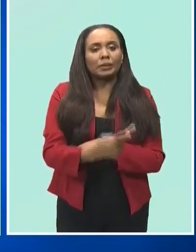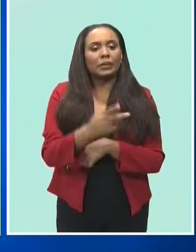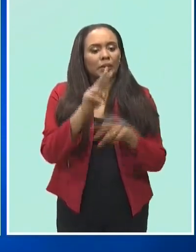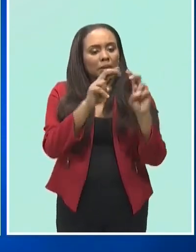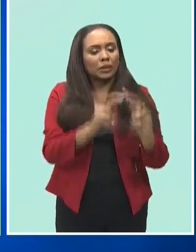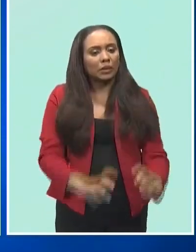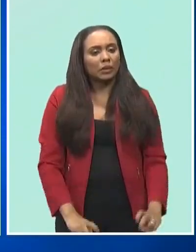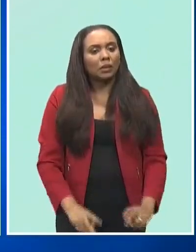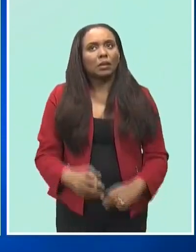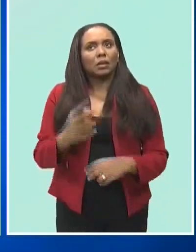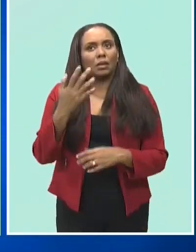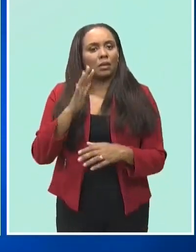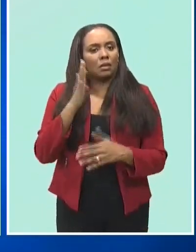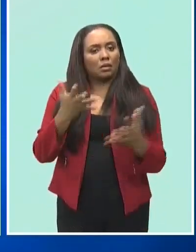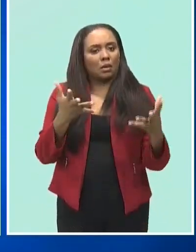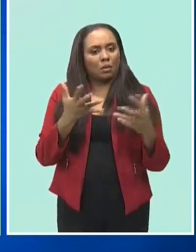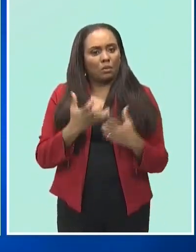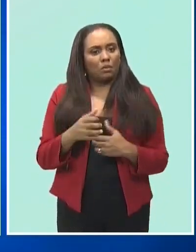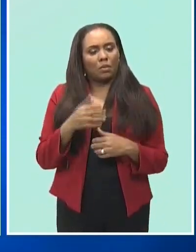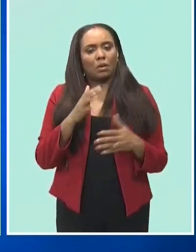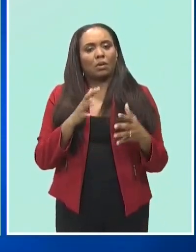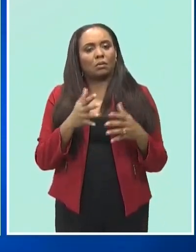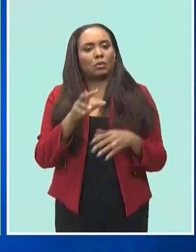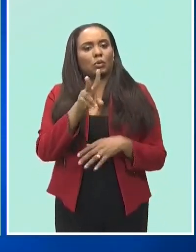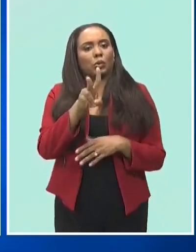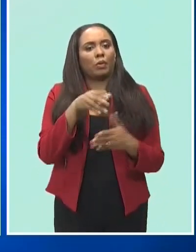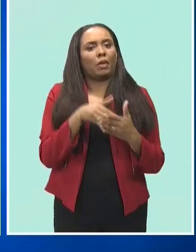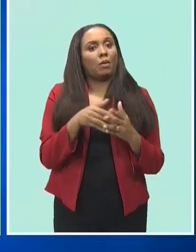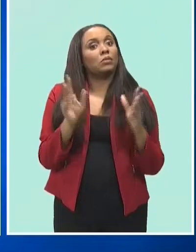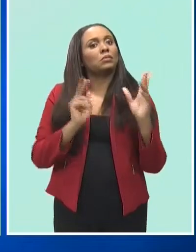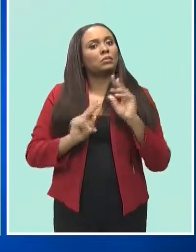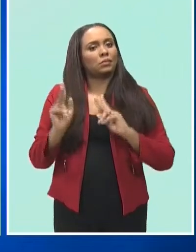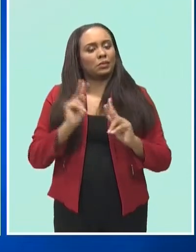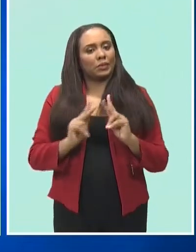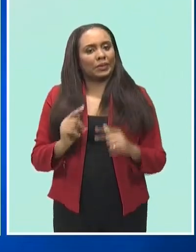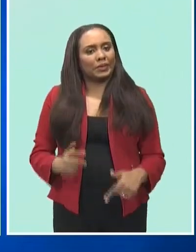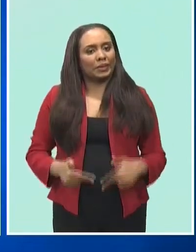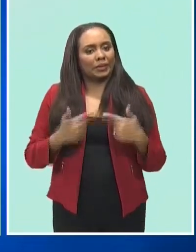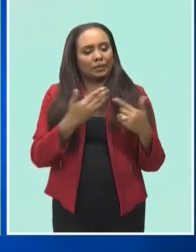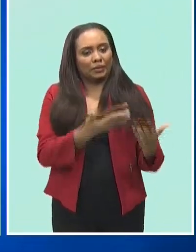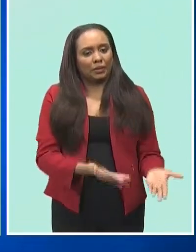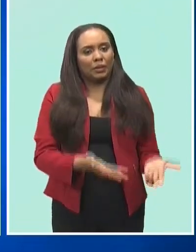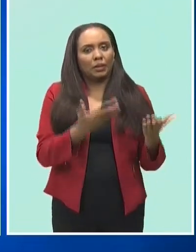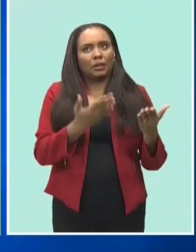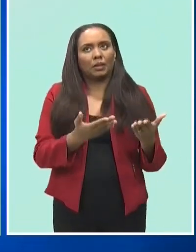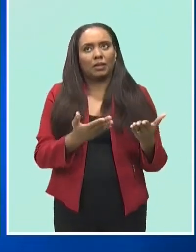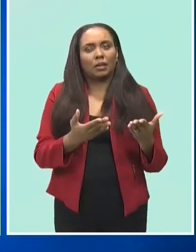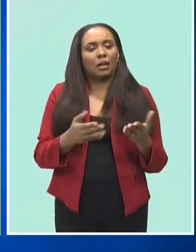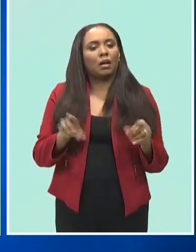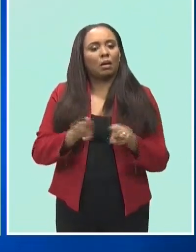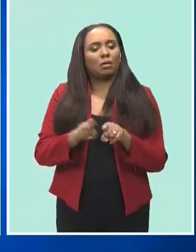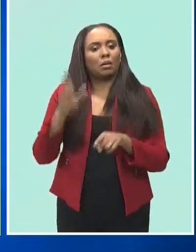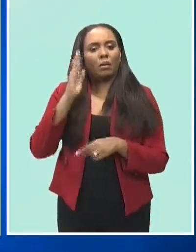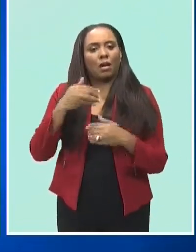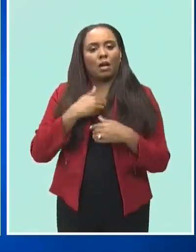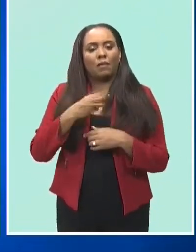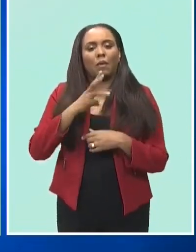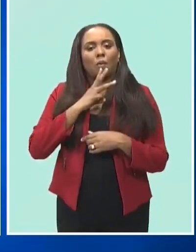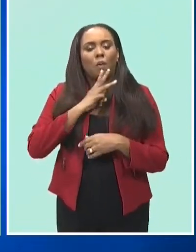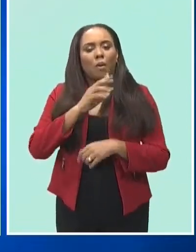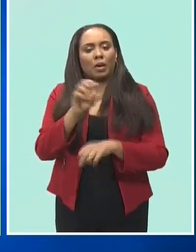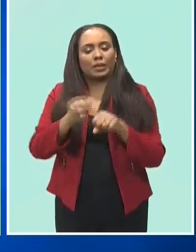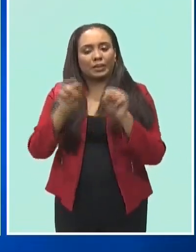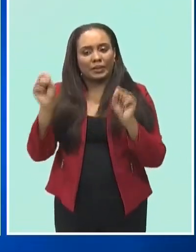accommodate 2,000 residents when completed. Each temporary housing unit in the facility is expected to be outfitted with a sewage system, running